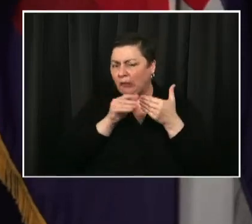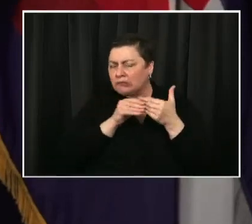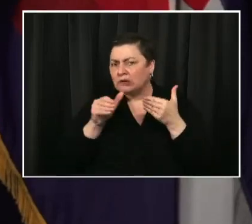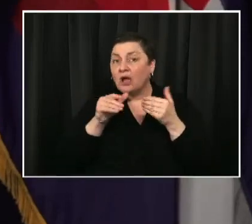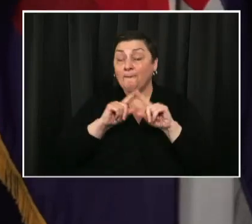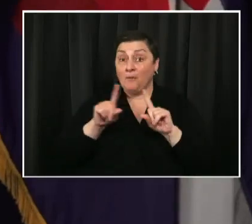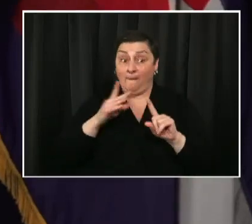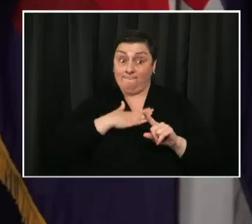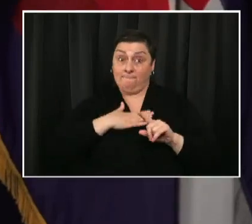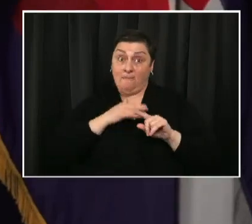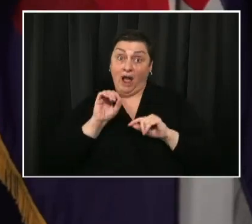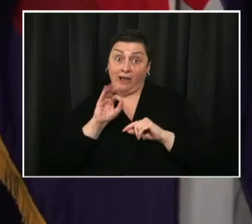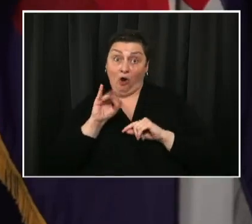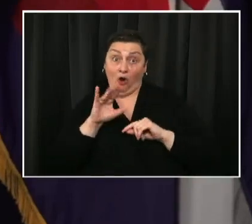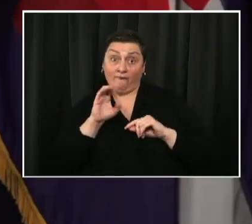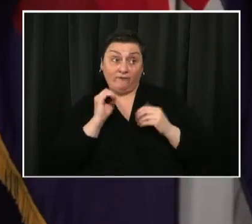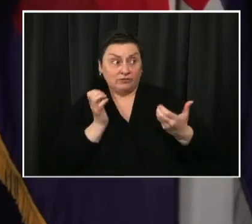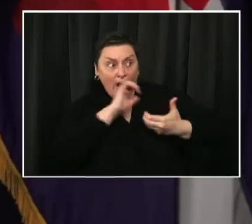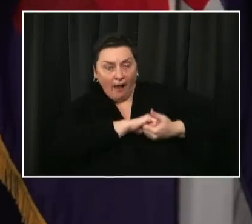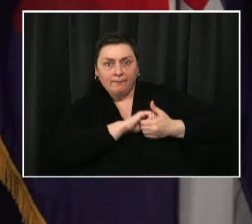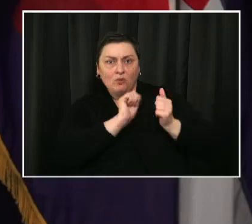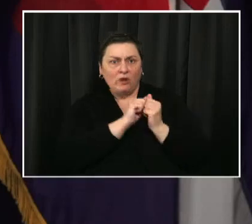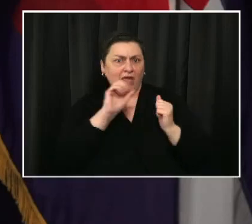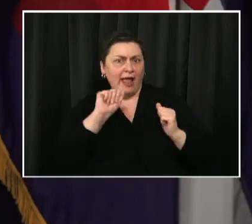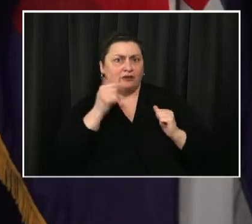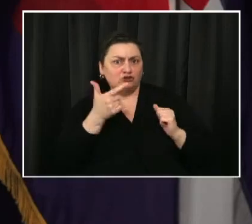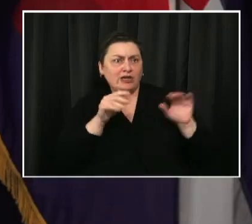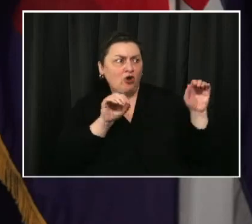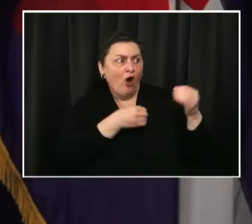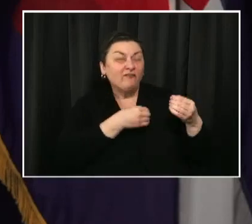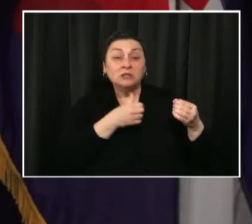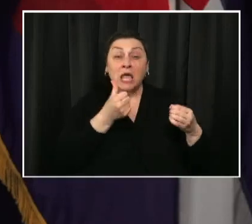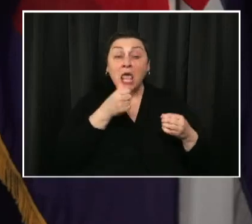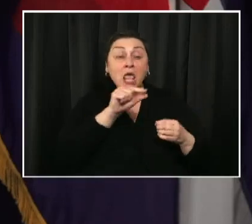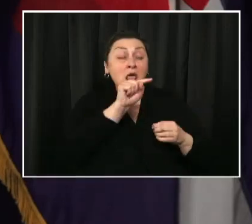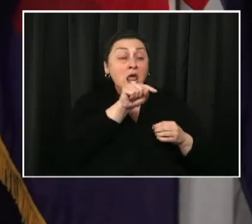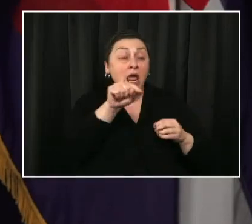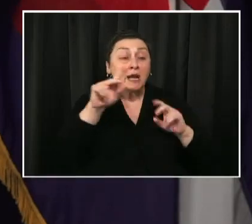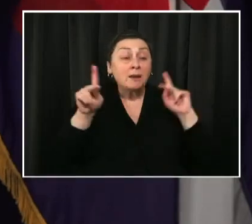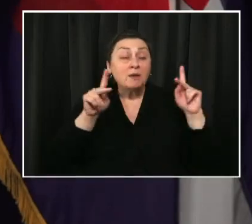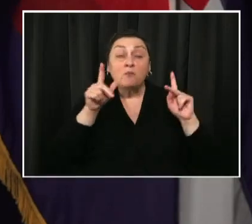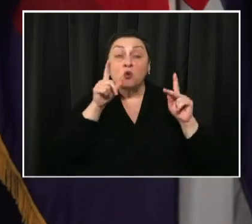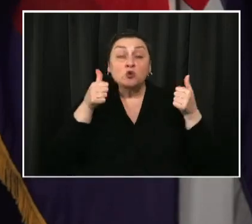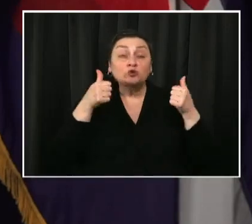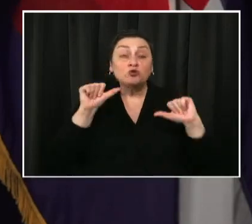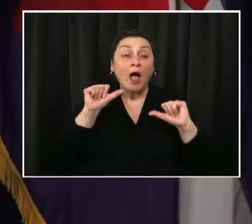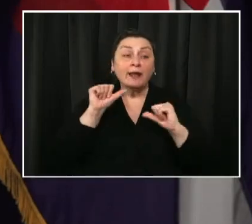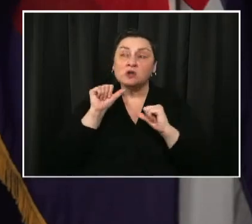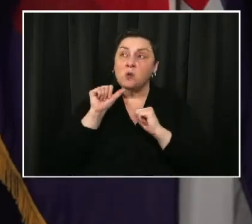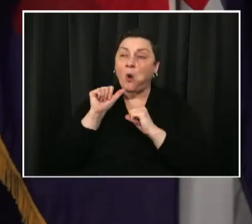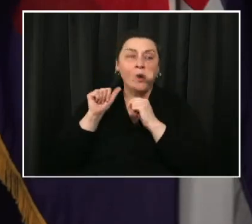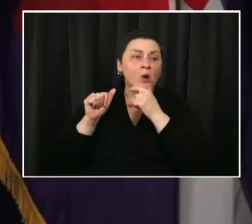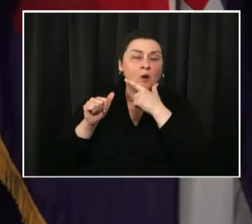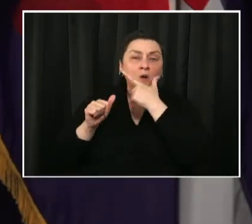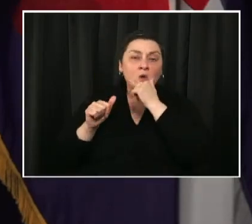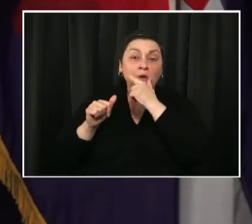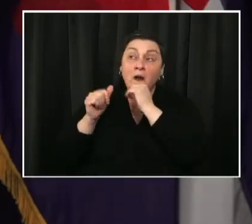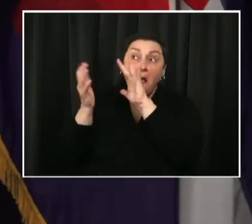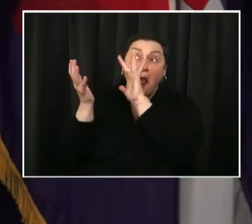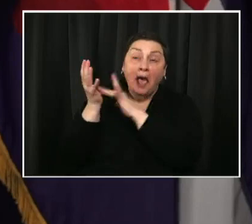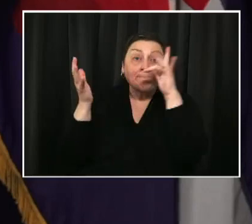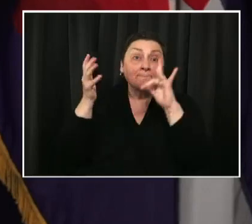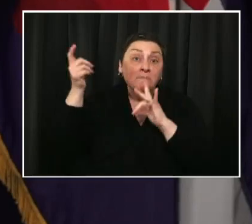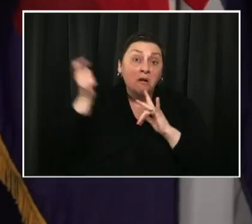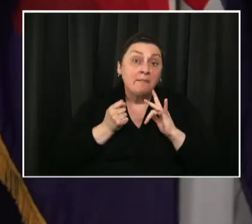Attorney General to identify and prosecute any criminals who engage in this fraud. We've also had calls in past